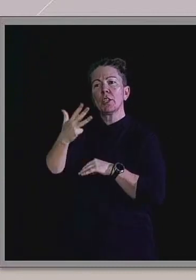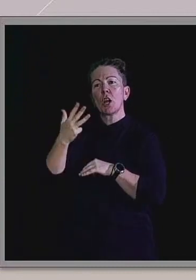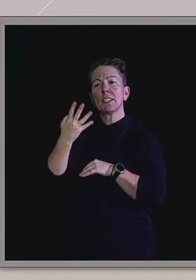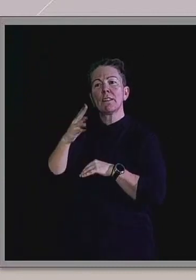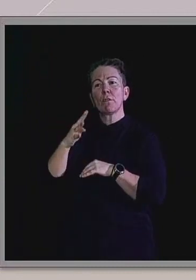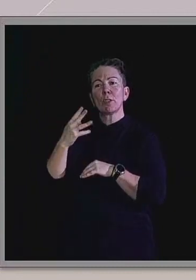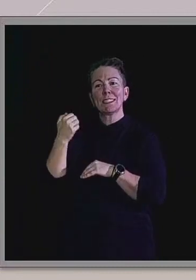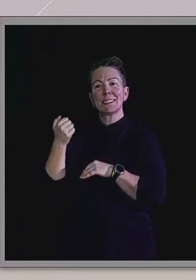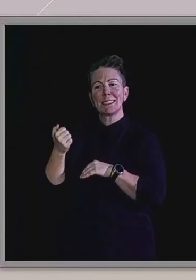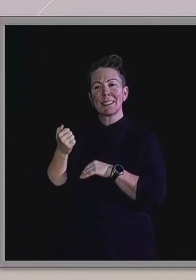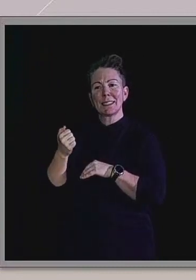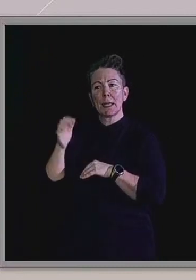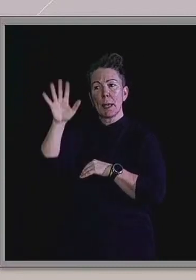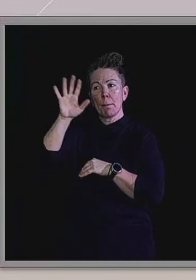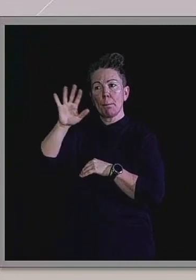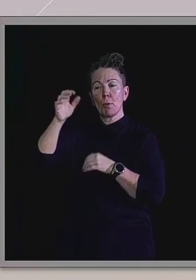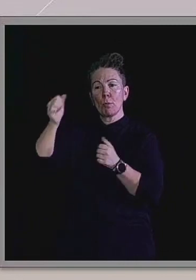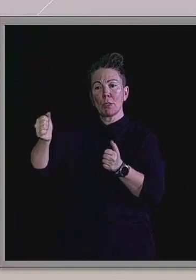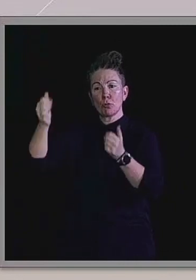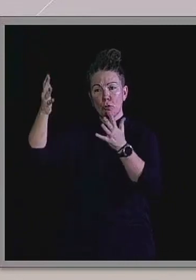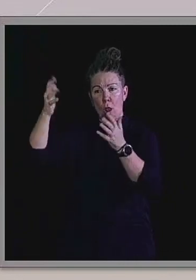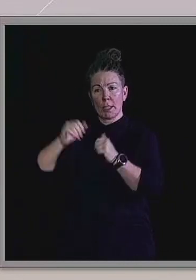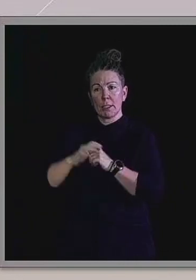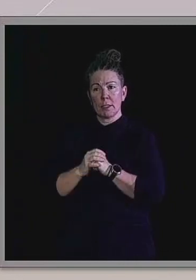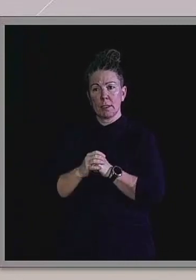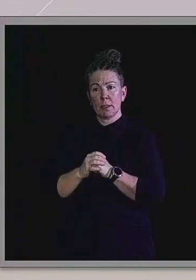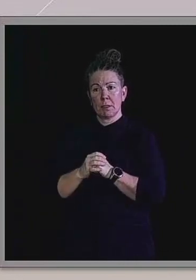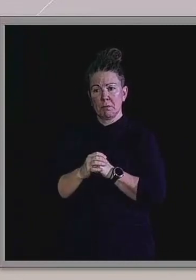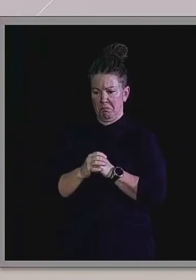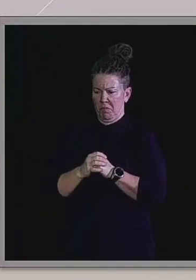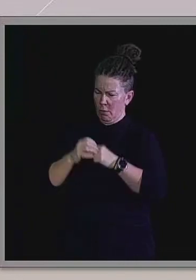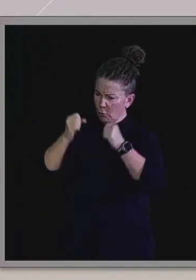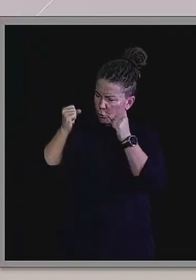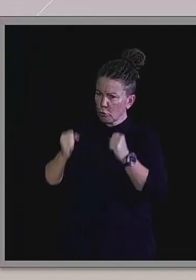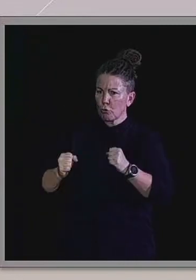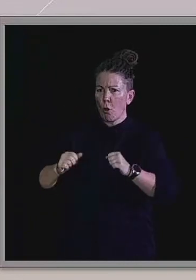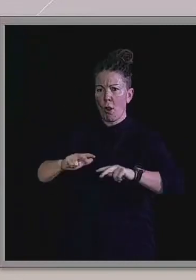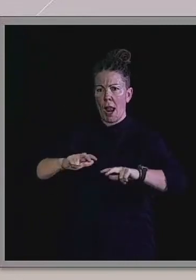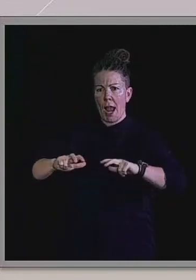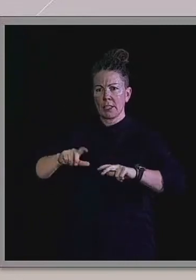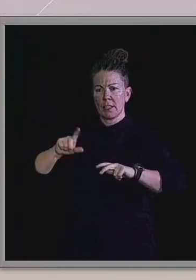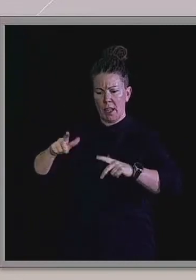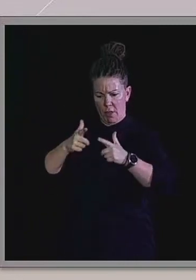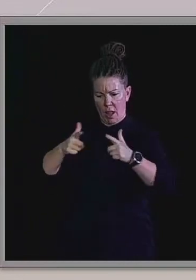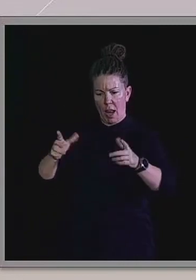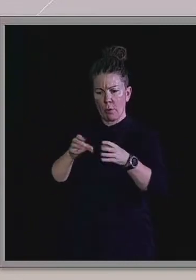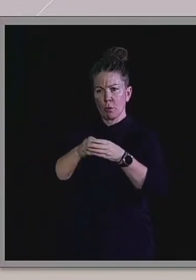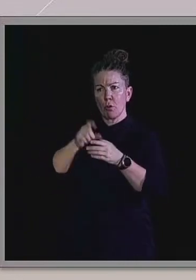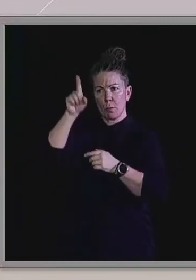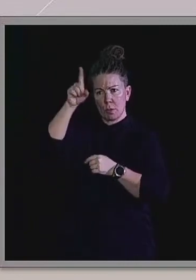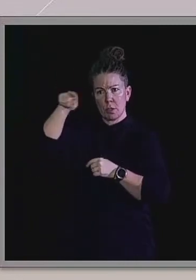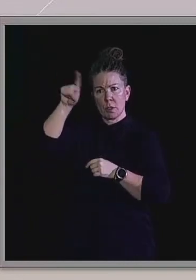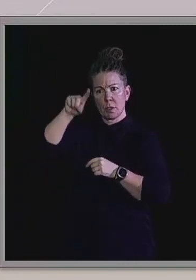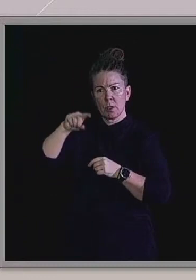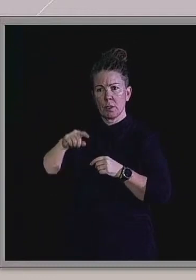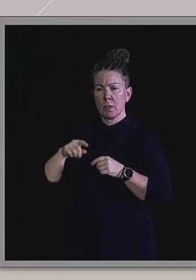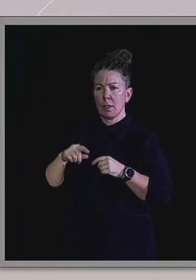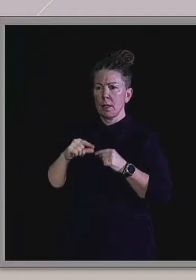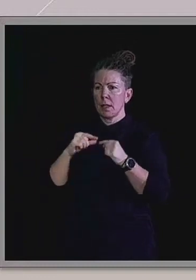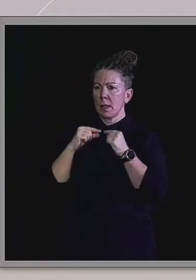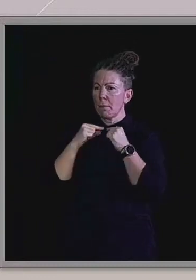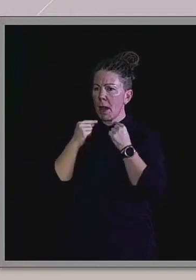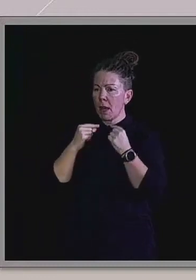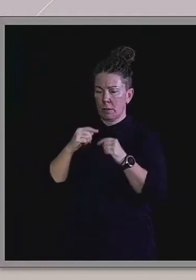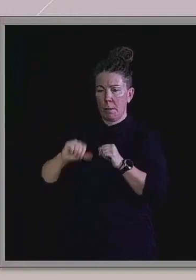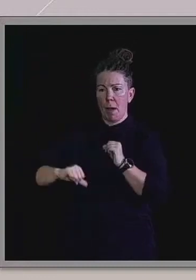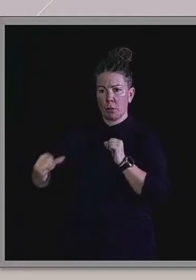strike as a foundation stone there. You can think about the strong actions taken by lots of language groups around the Pilbara for pastoral workers